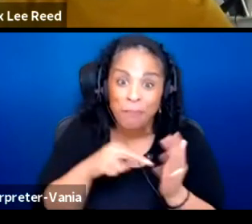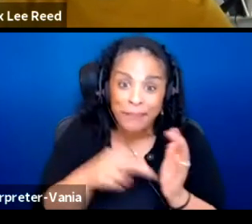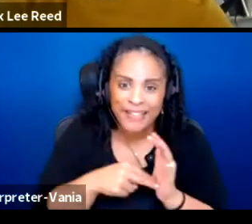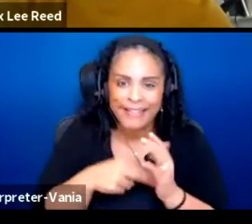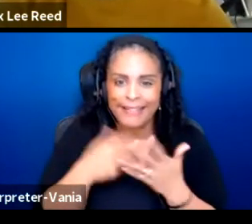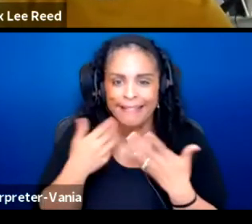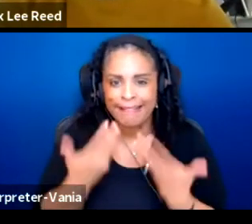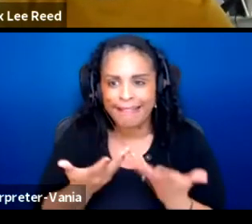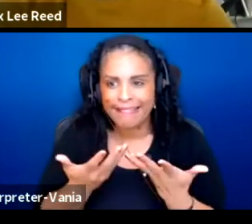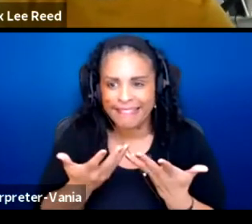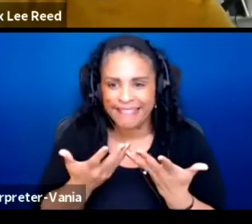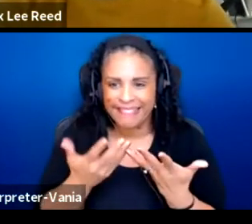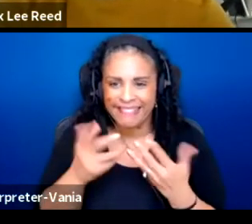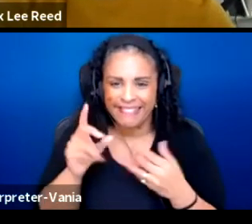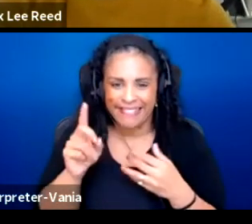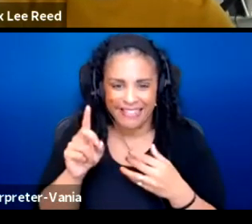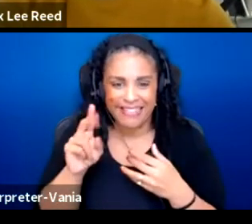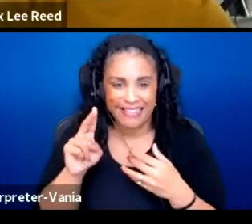Duchess,